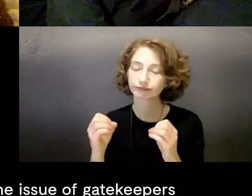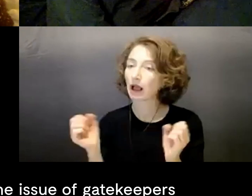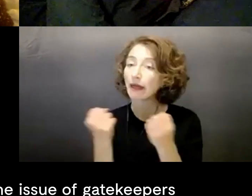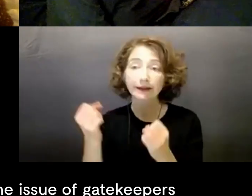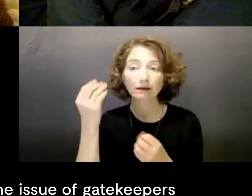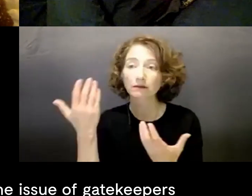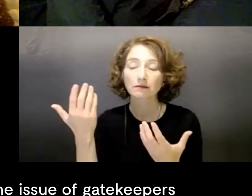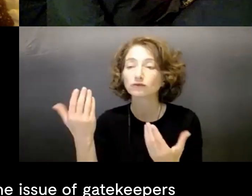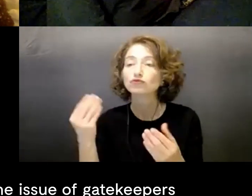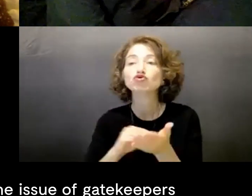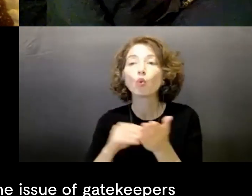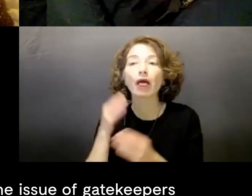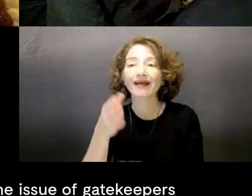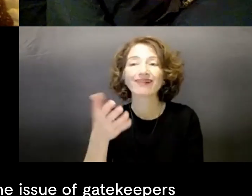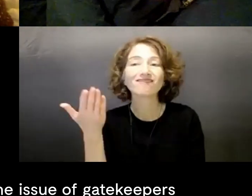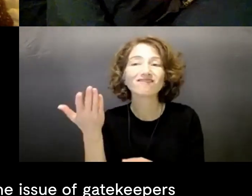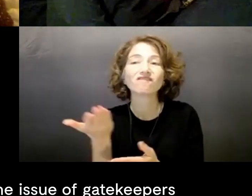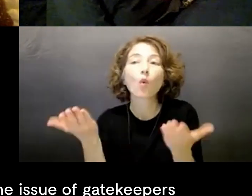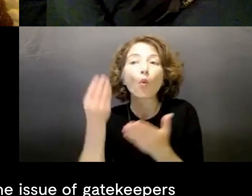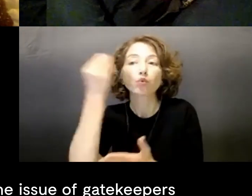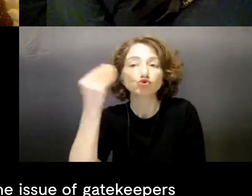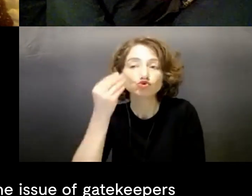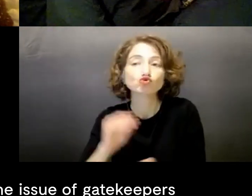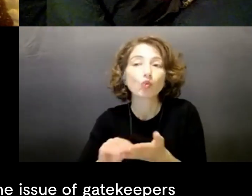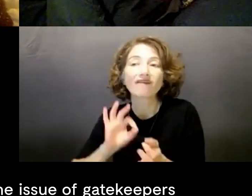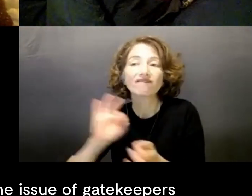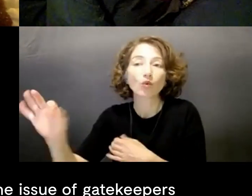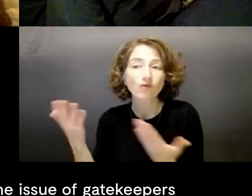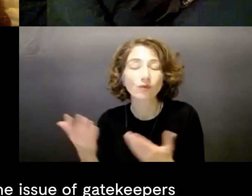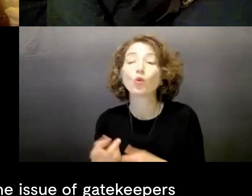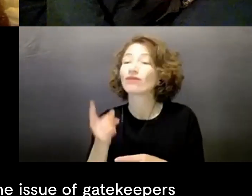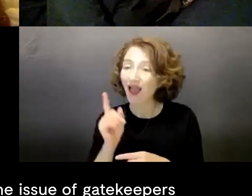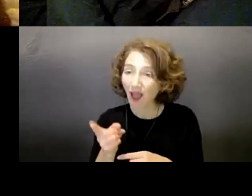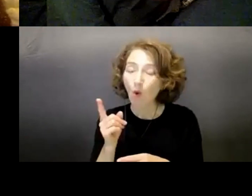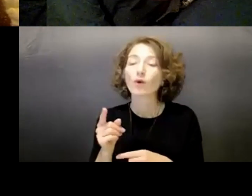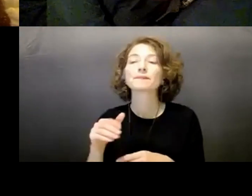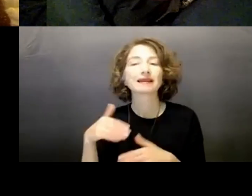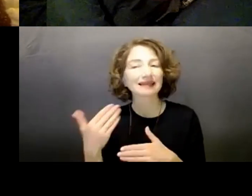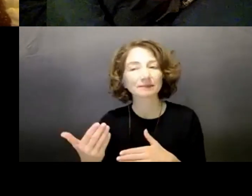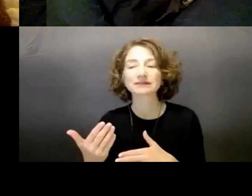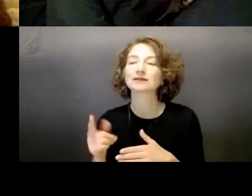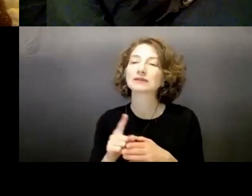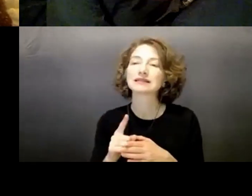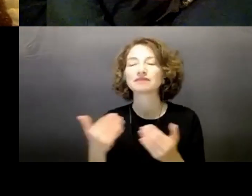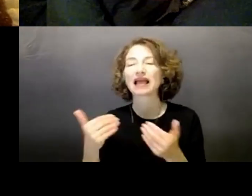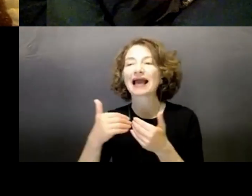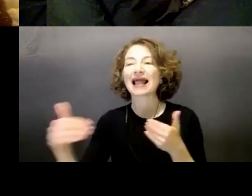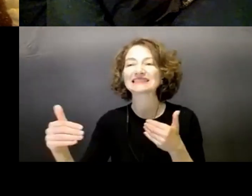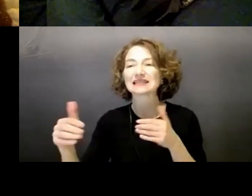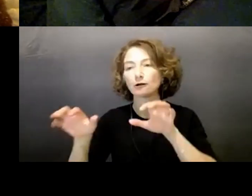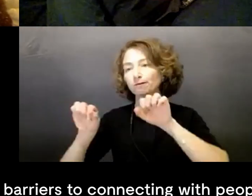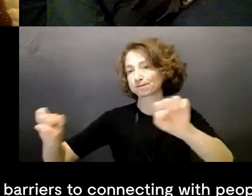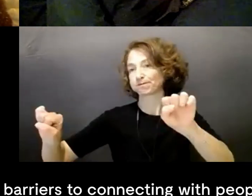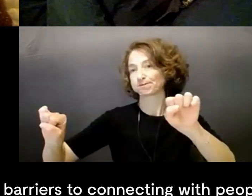opportunities. And there's also the issue of gatekeepers to those communities that have made it difficult to